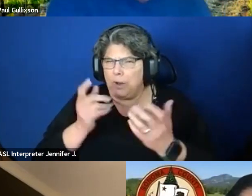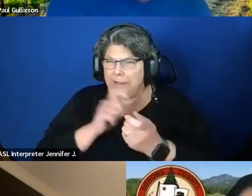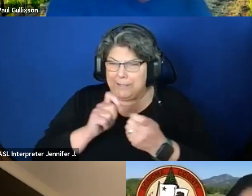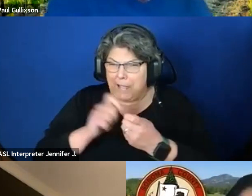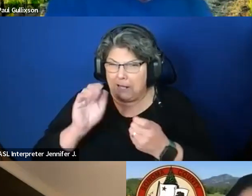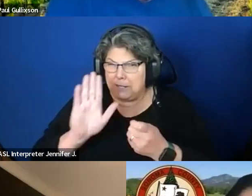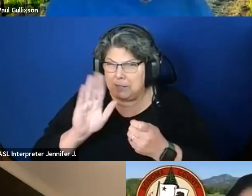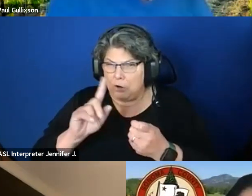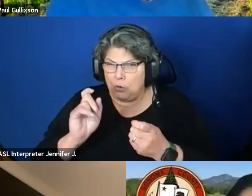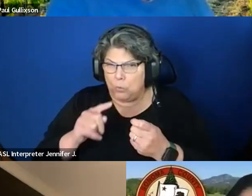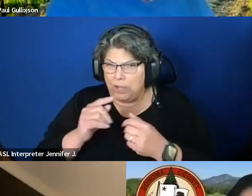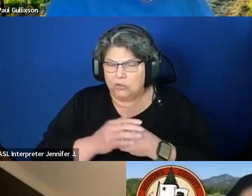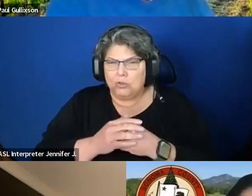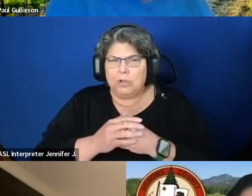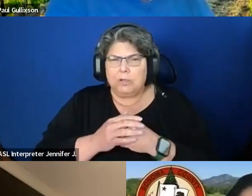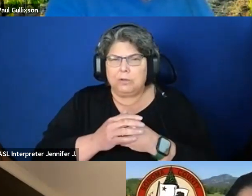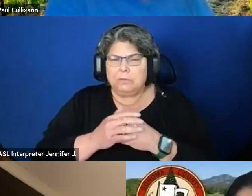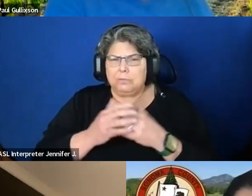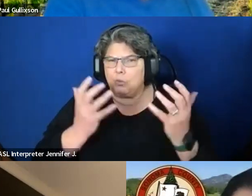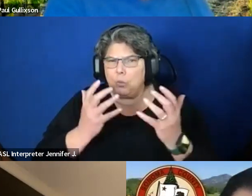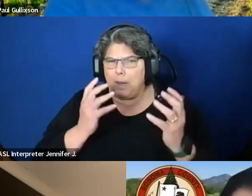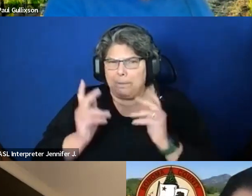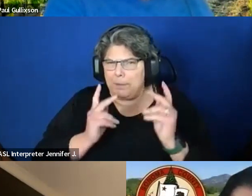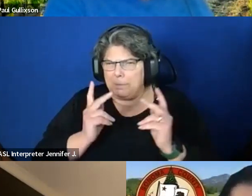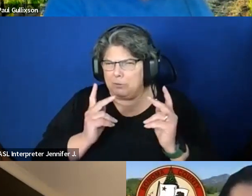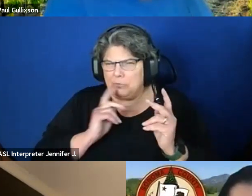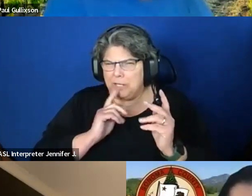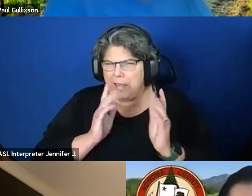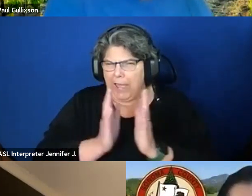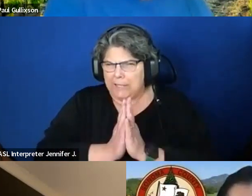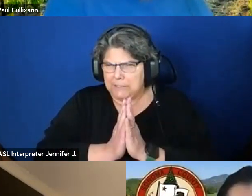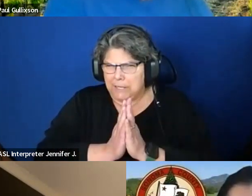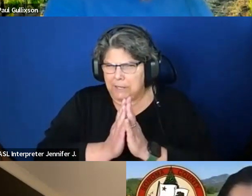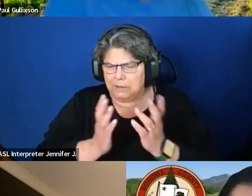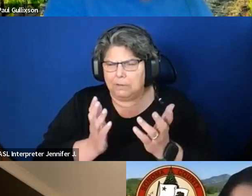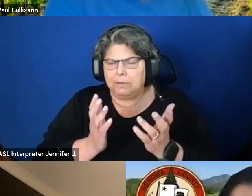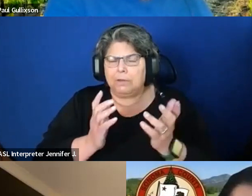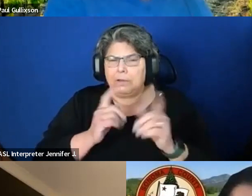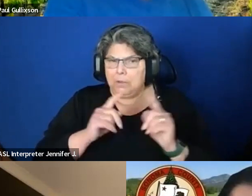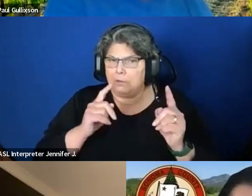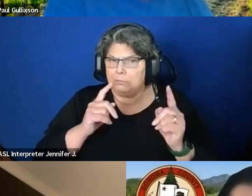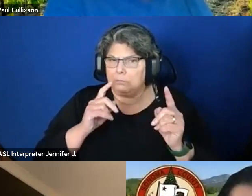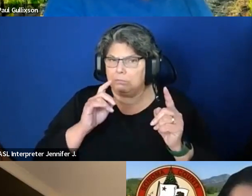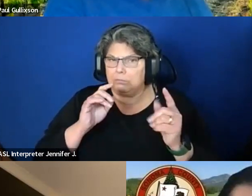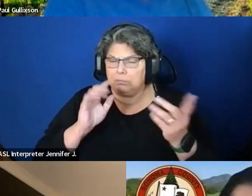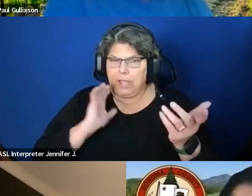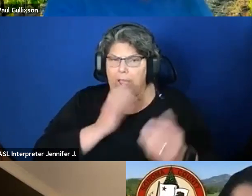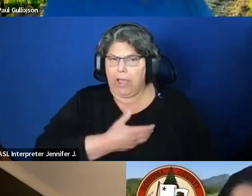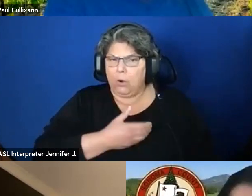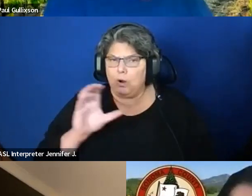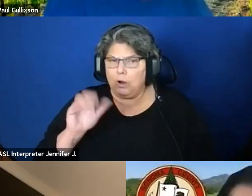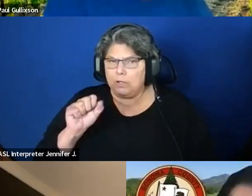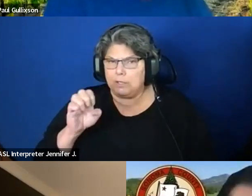is, or what individuals are asking for, but that is what our case managers or